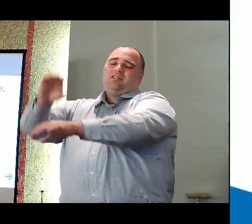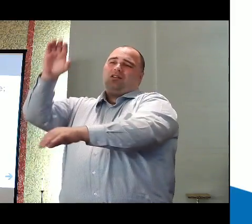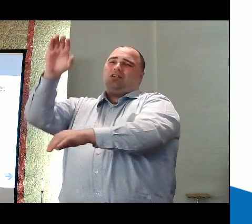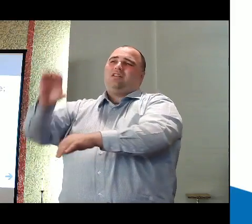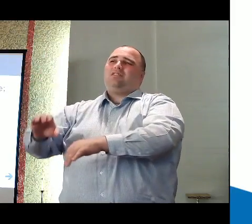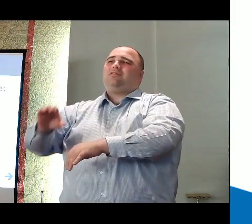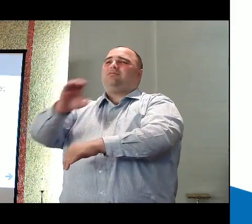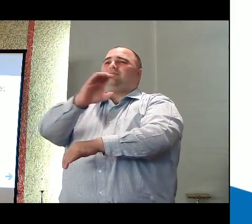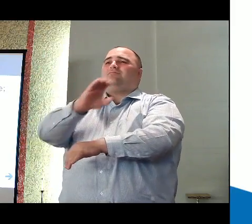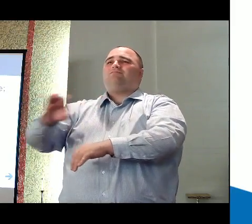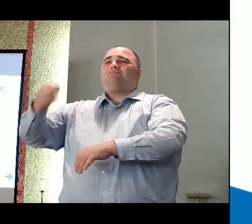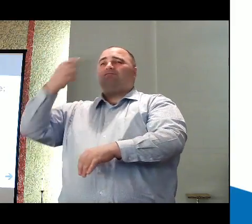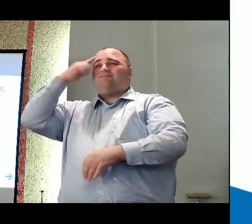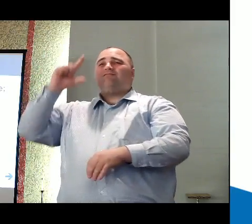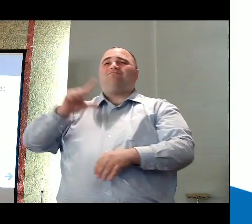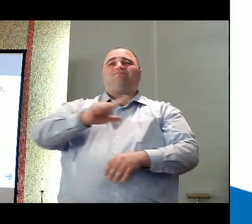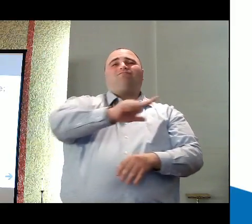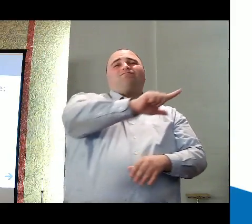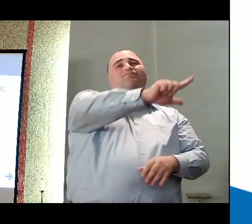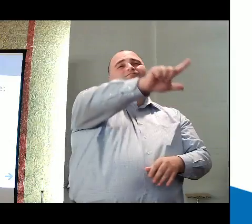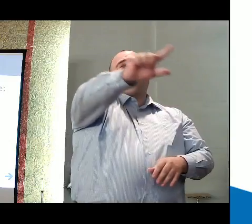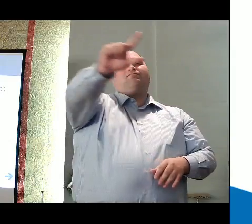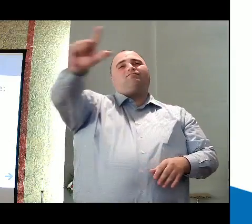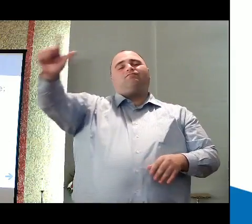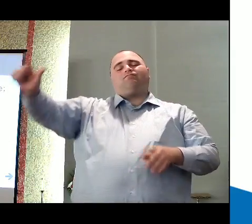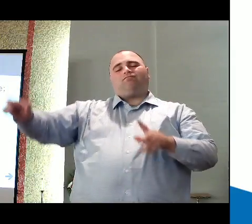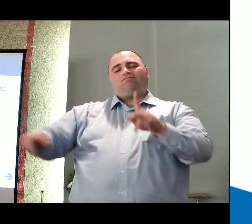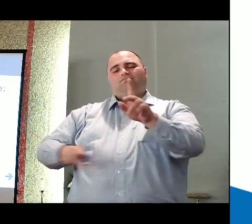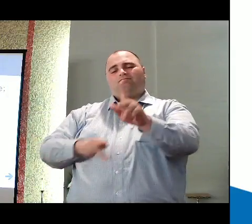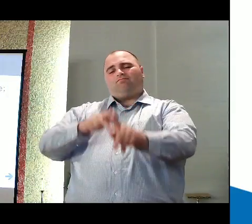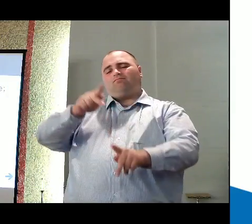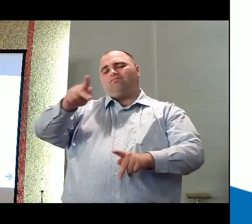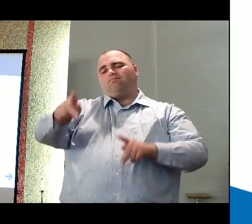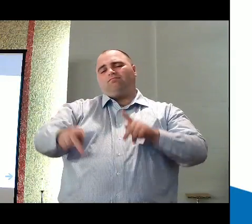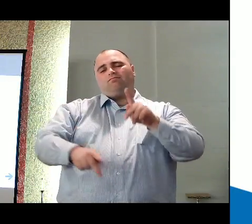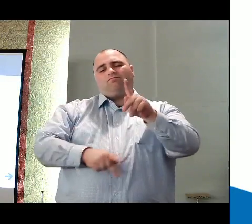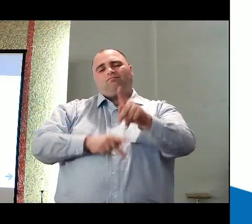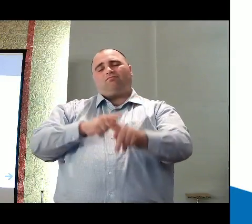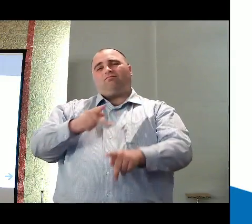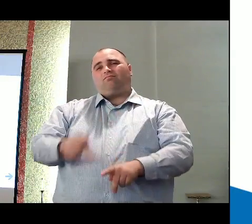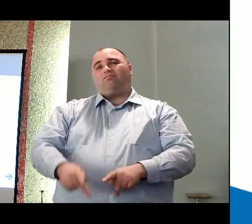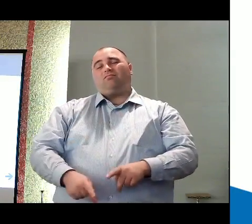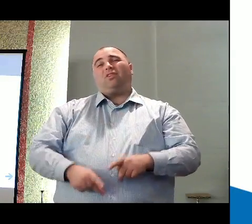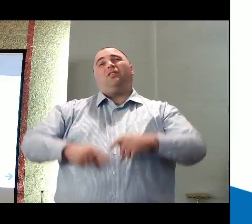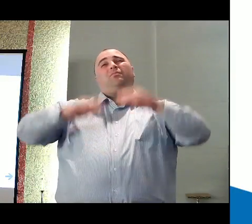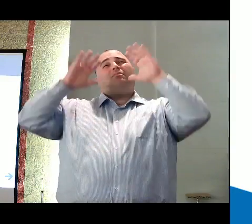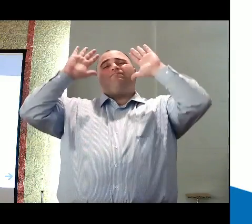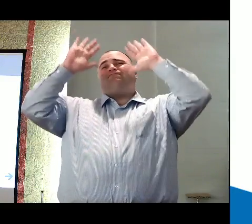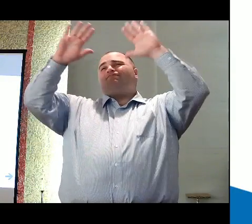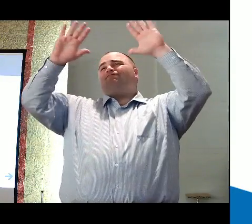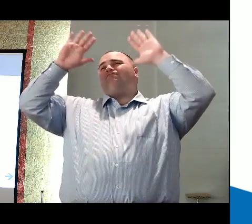for Adam's helpless race.